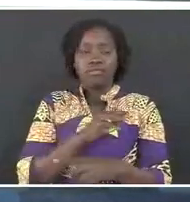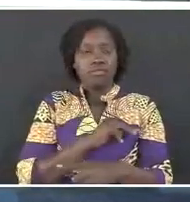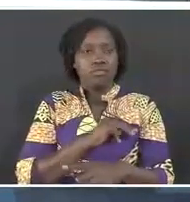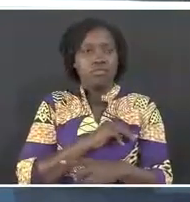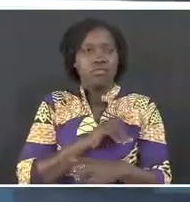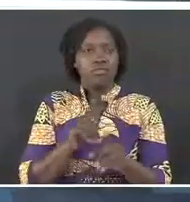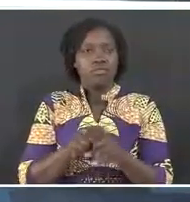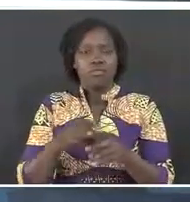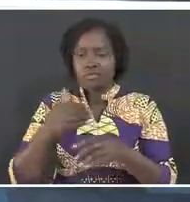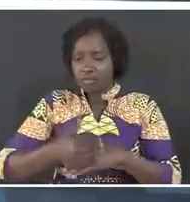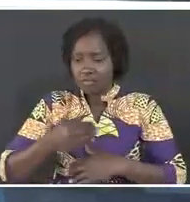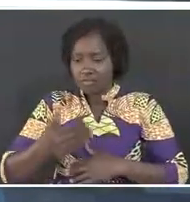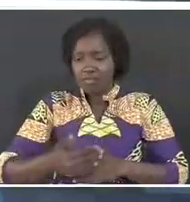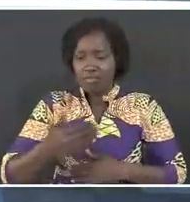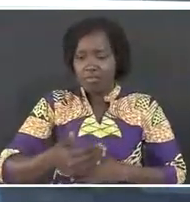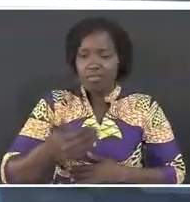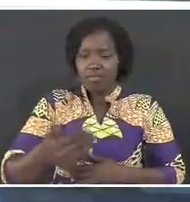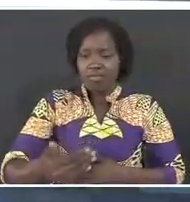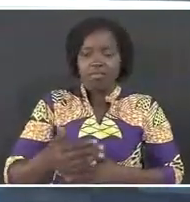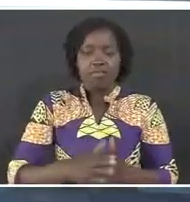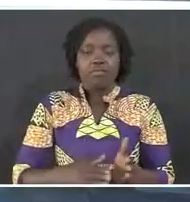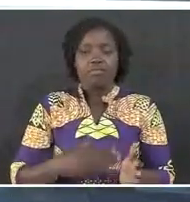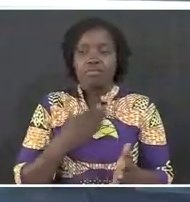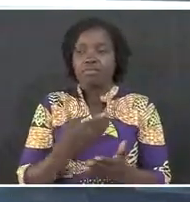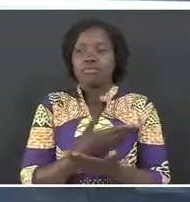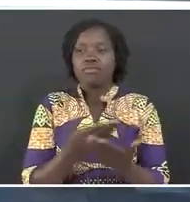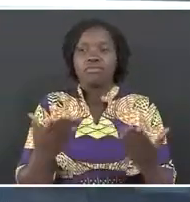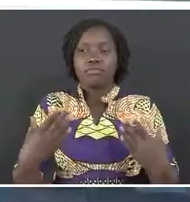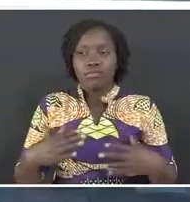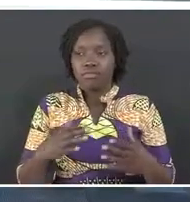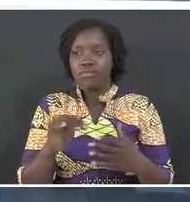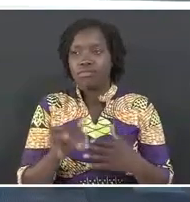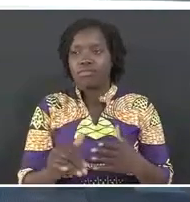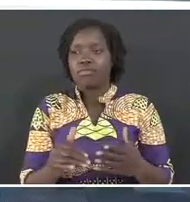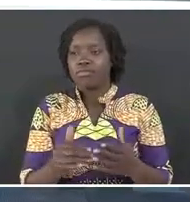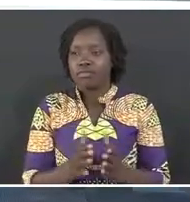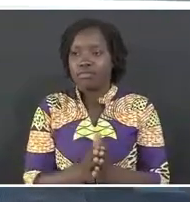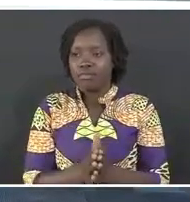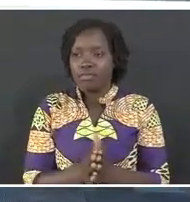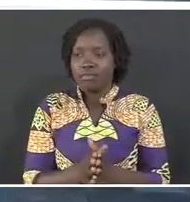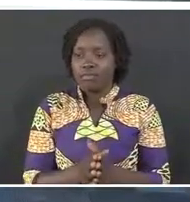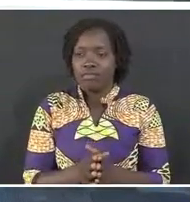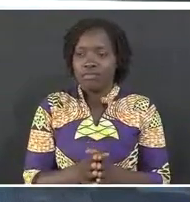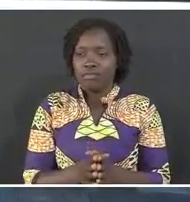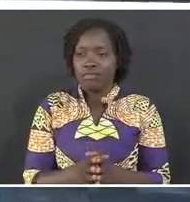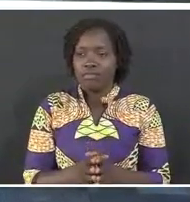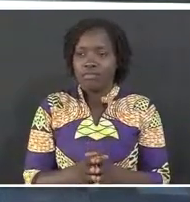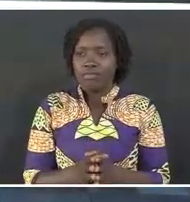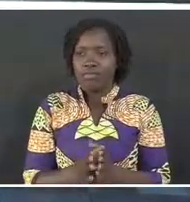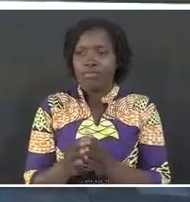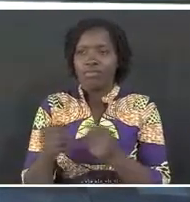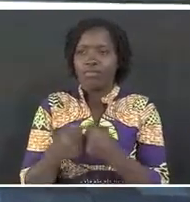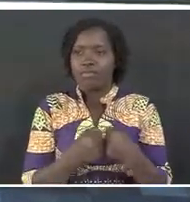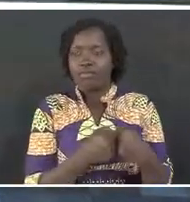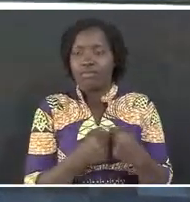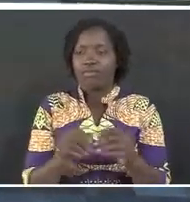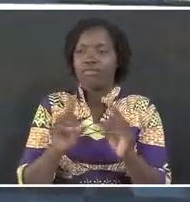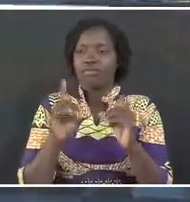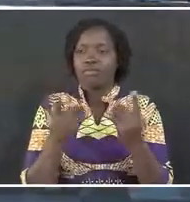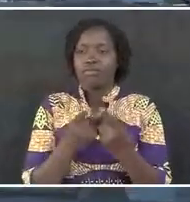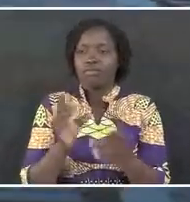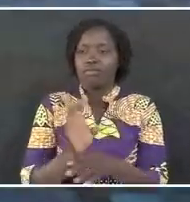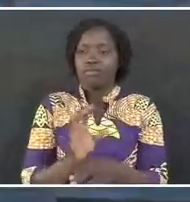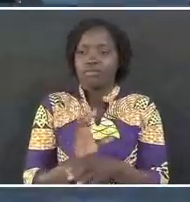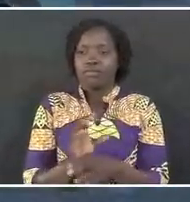be consistent and we will visit these souls that are dying. I challenge the departments in this